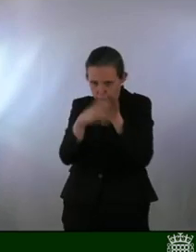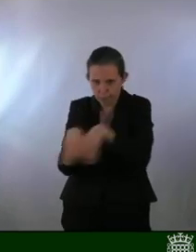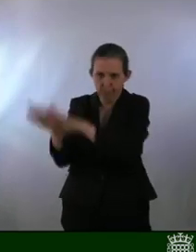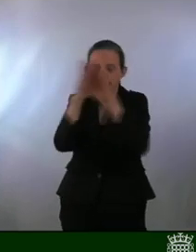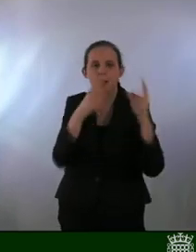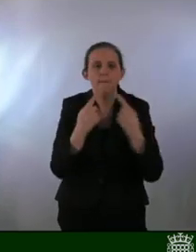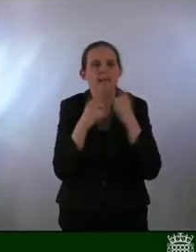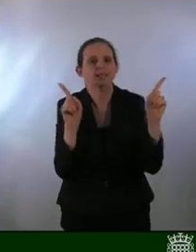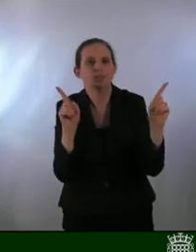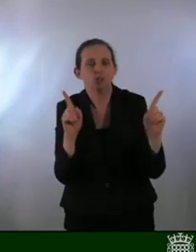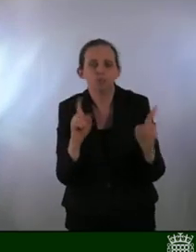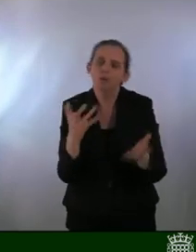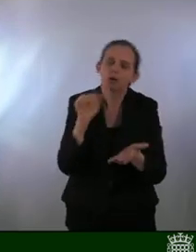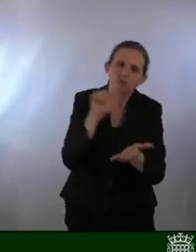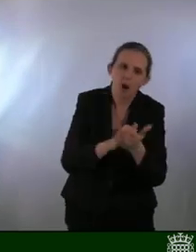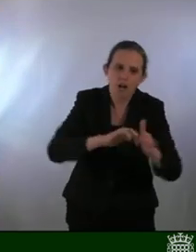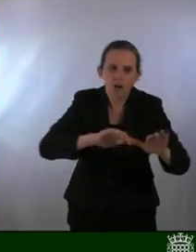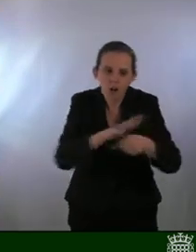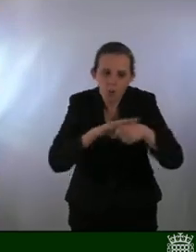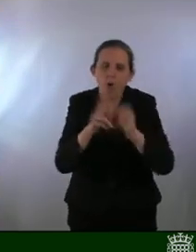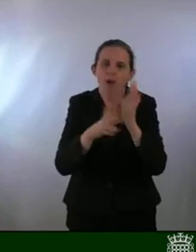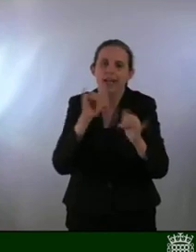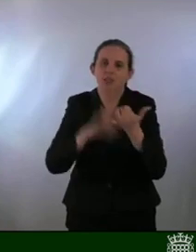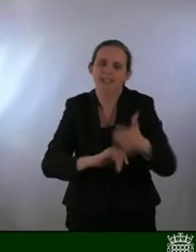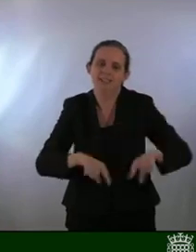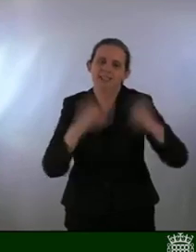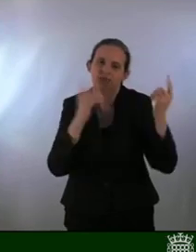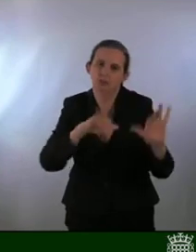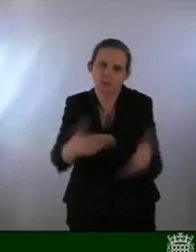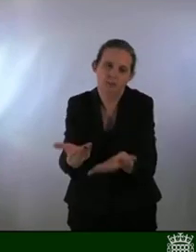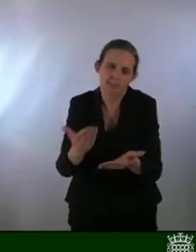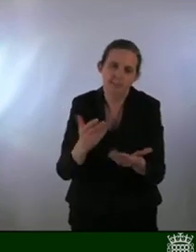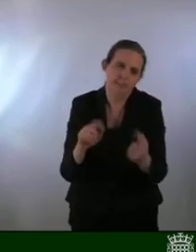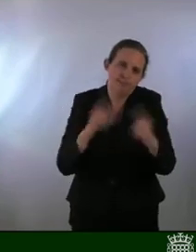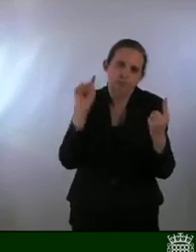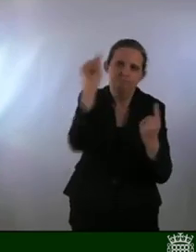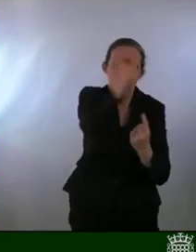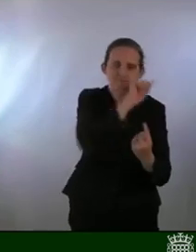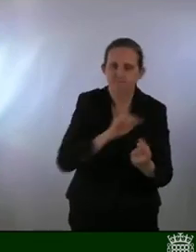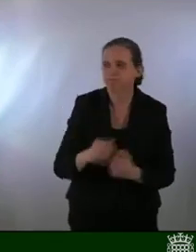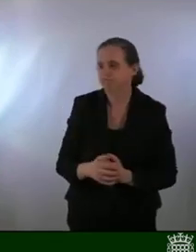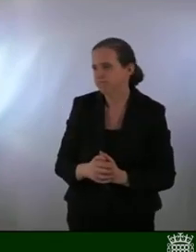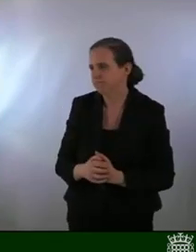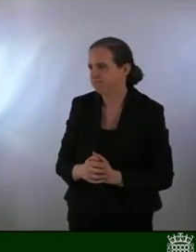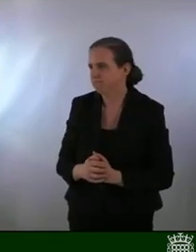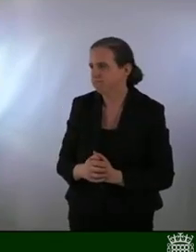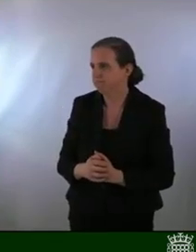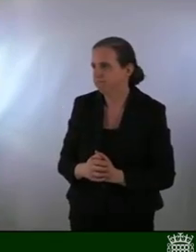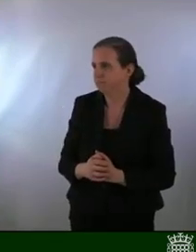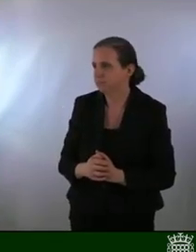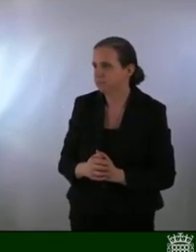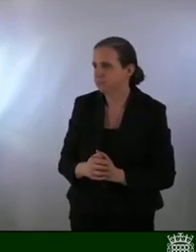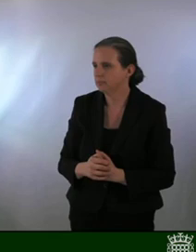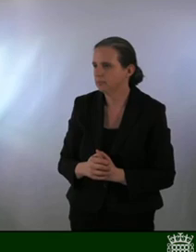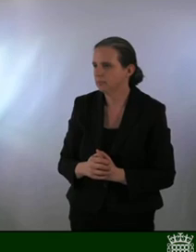course there are differences in the delivery of our local NHS. Sir Geoffrey Dodds. Speaker, the Secretary of State made reference to the